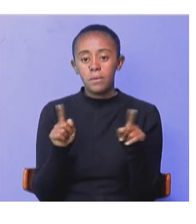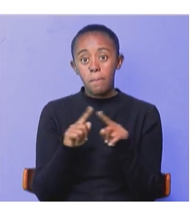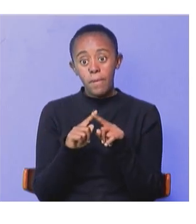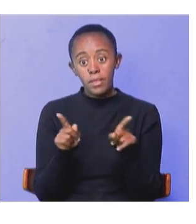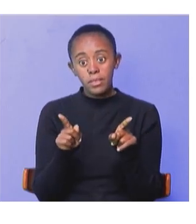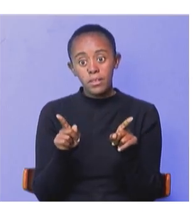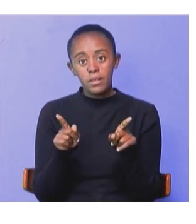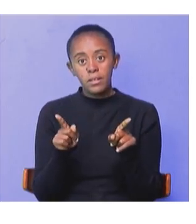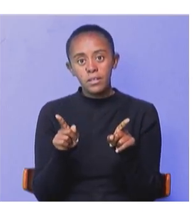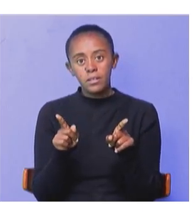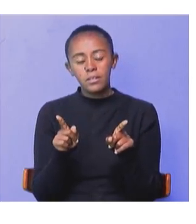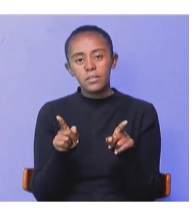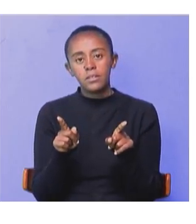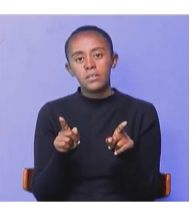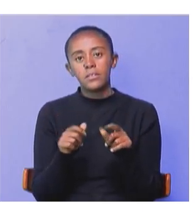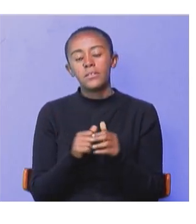I